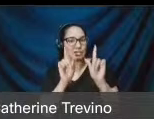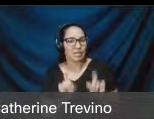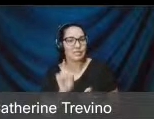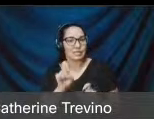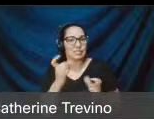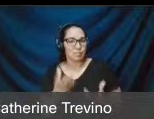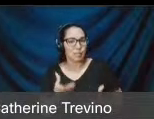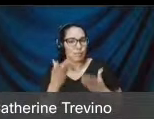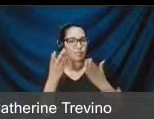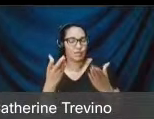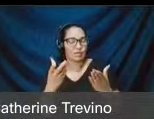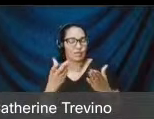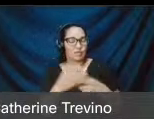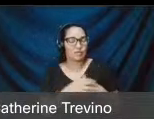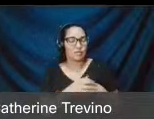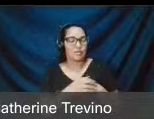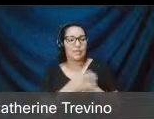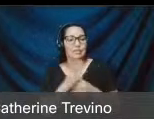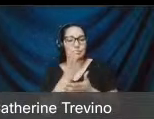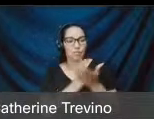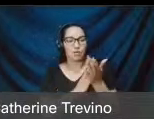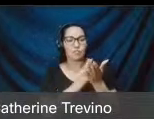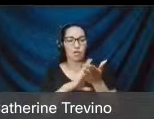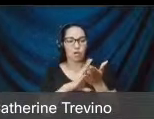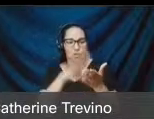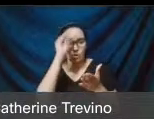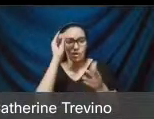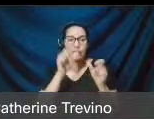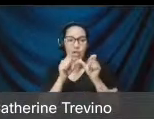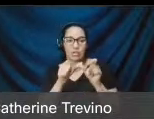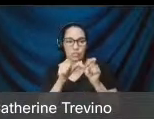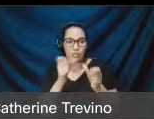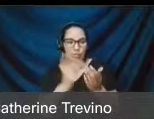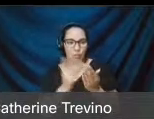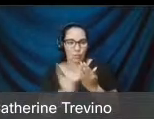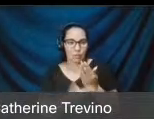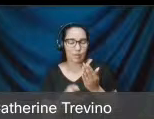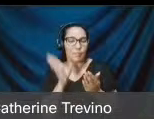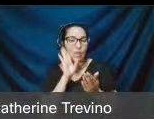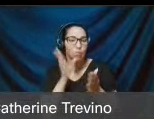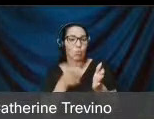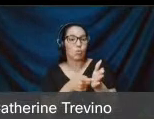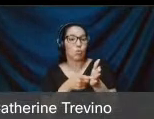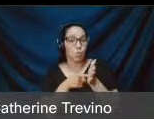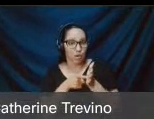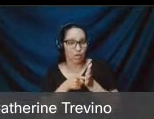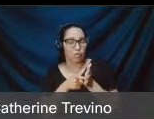provided. It is part of our learning continuity plan that